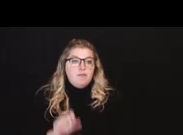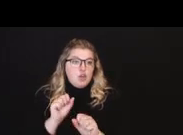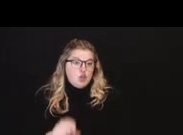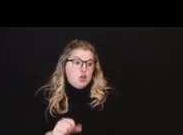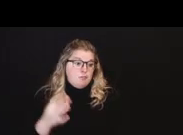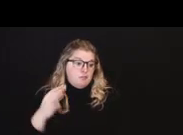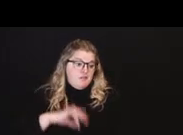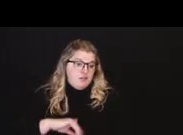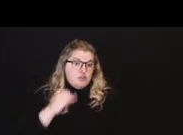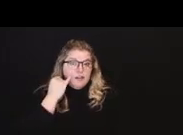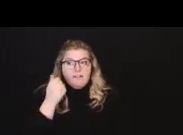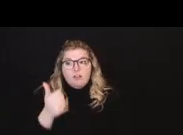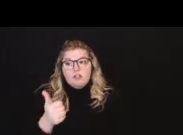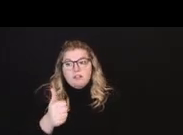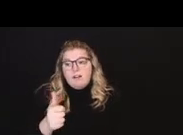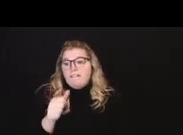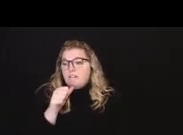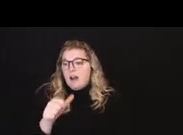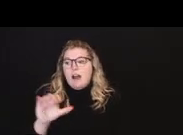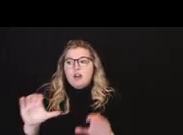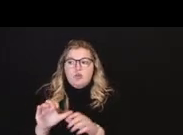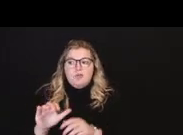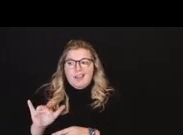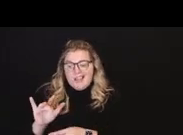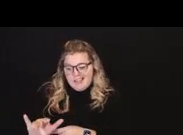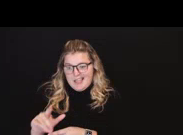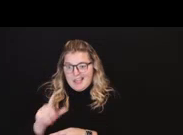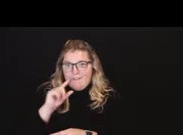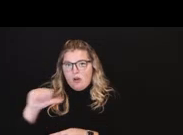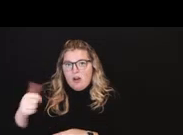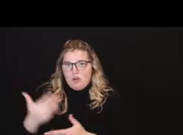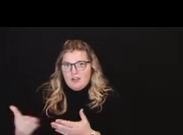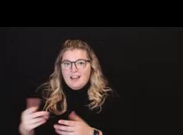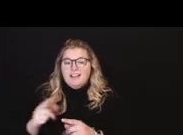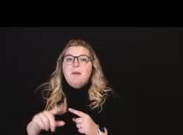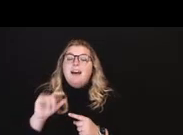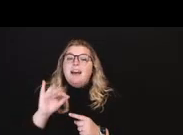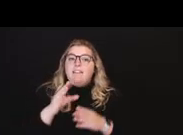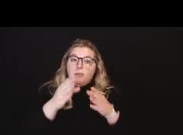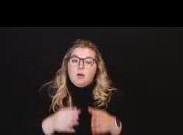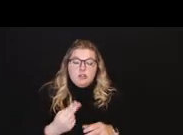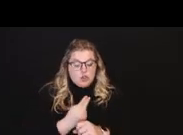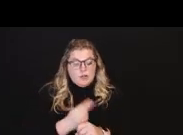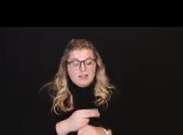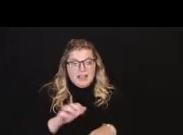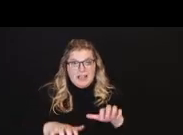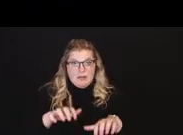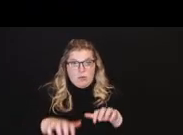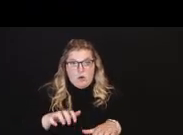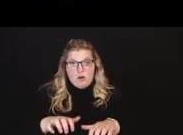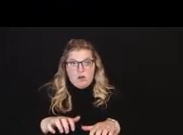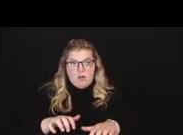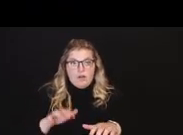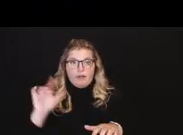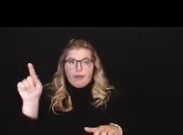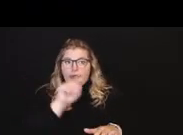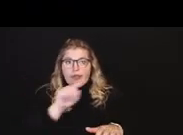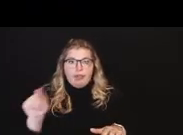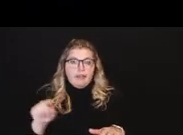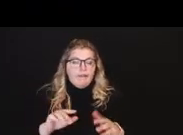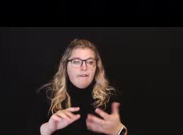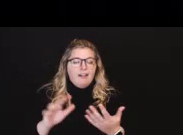not relying on that keystroke for something else, but it can be intrusive for somebody who's using the keyboard to interact in other ways.